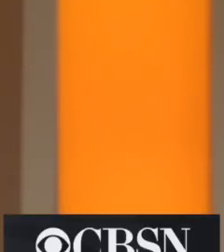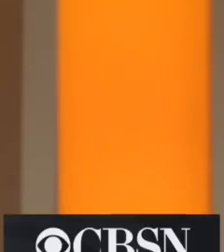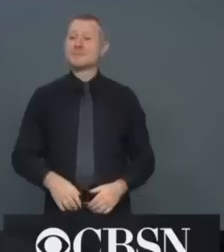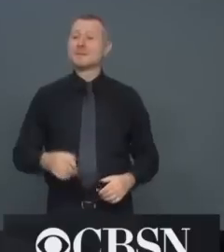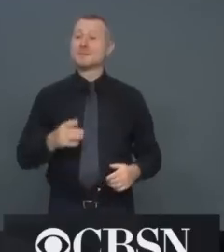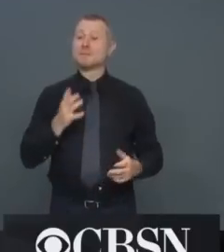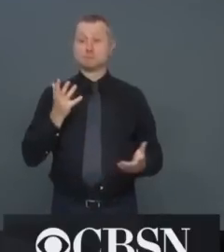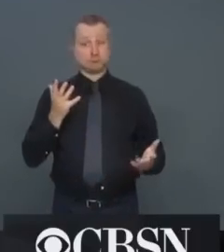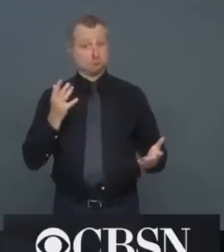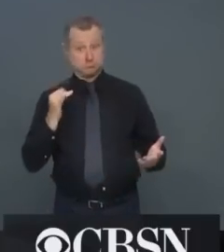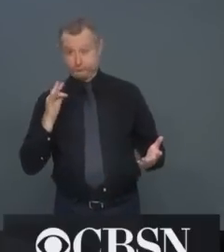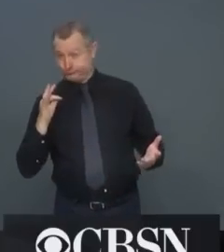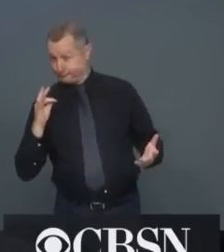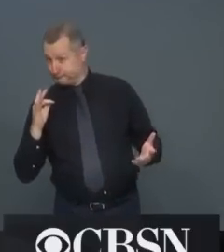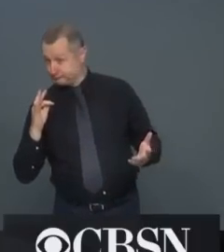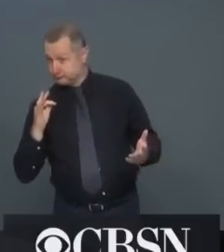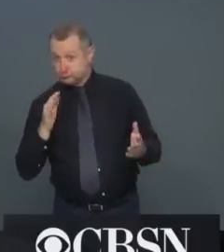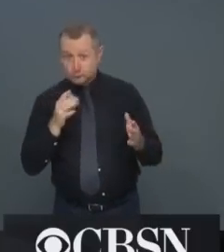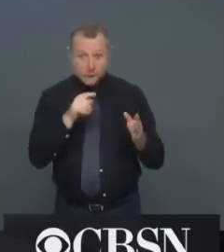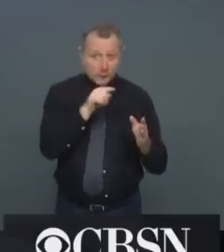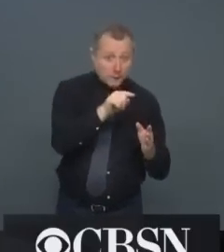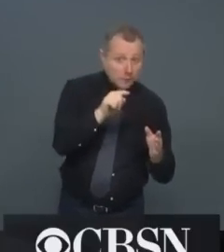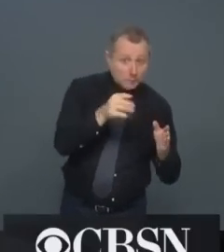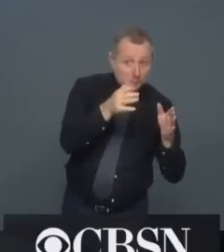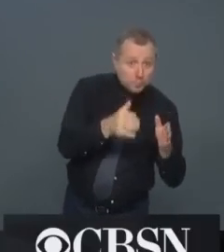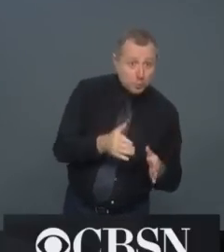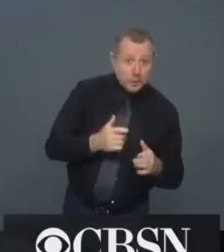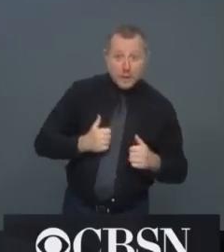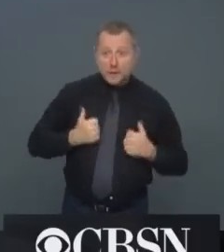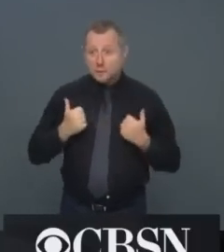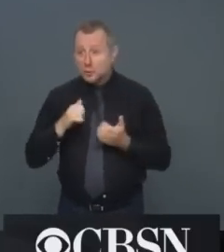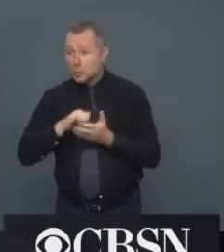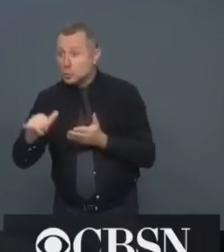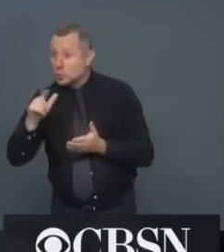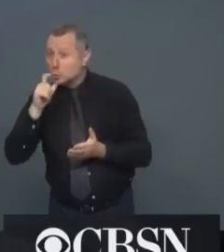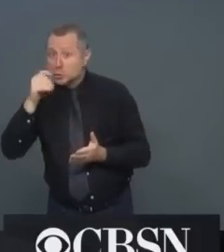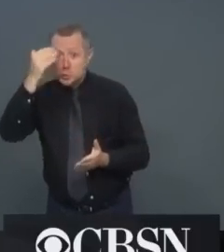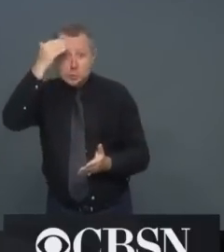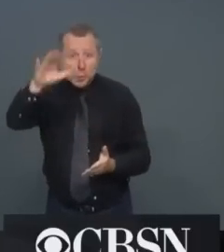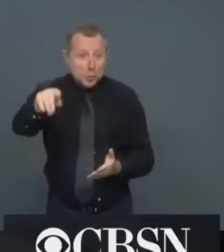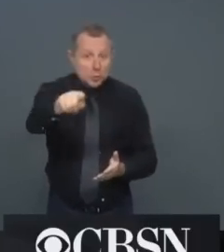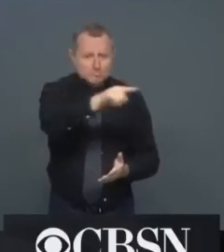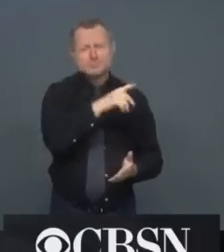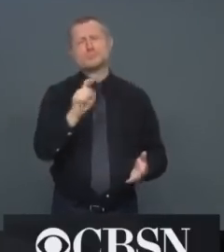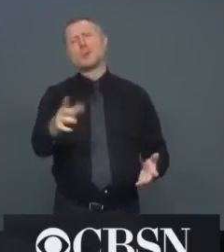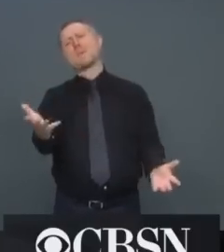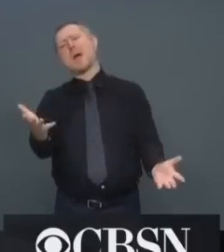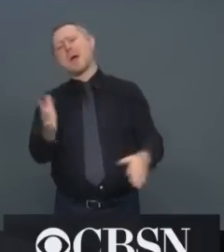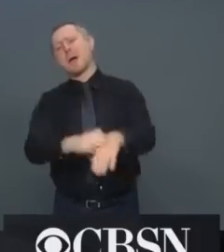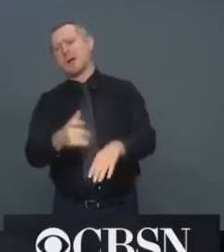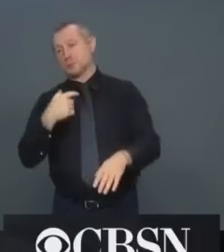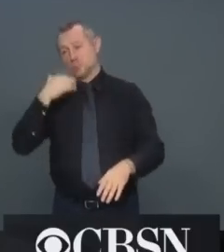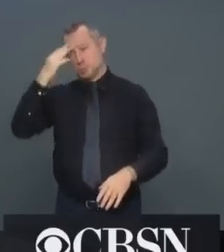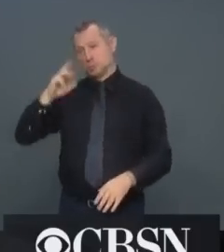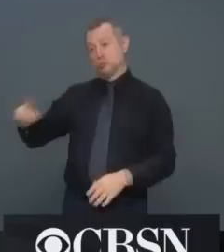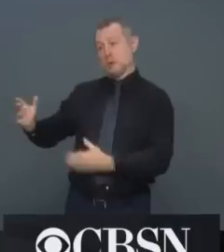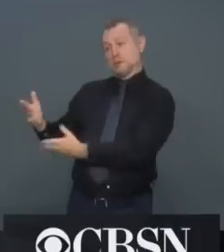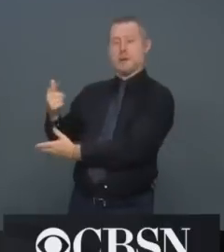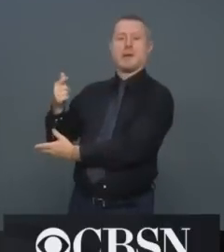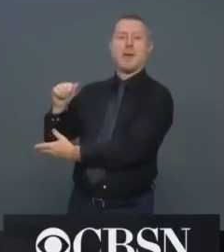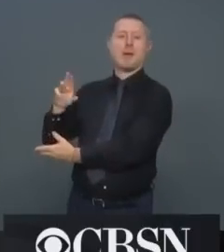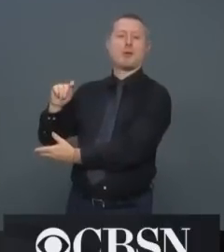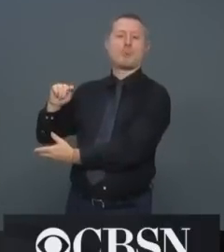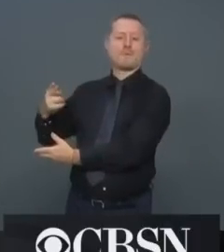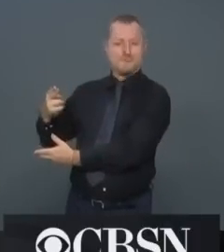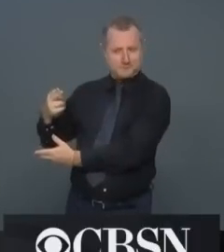now. Who doesn't know who the people at this table are? From my far right, Mr. Gareth Rhodes. My immediate right,